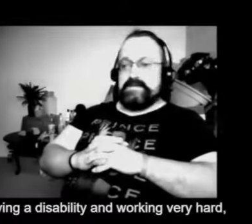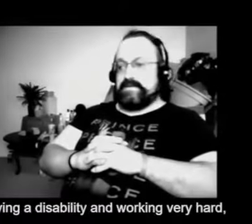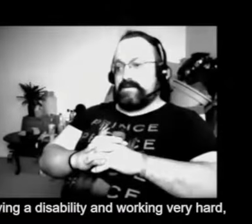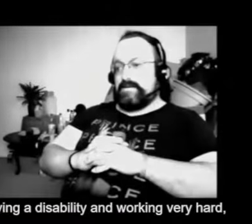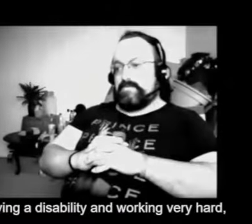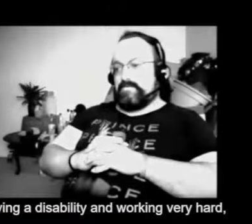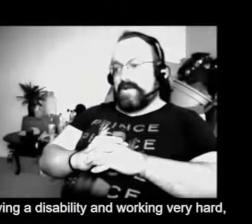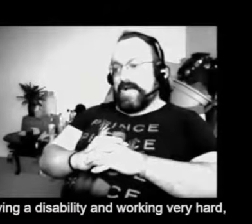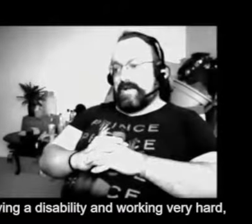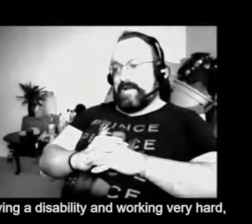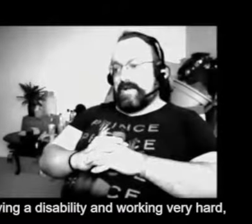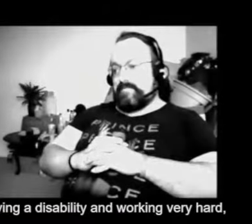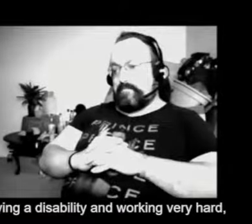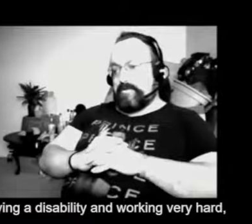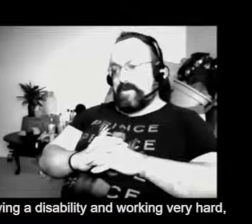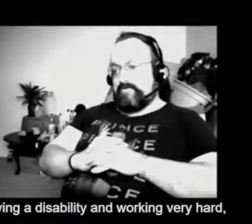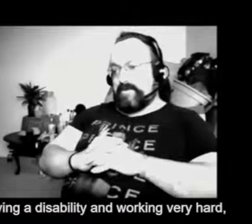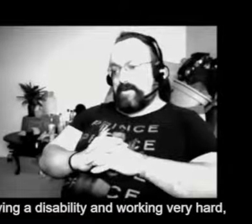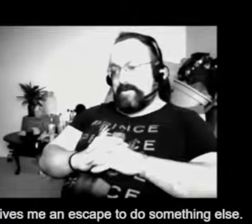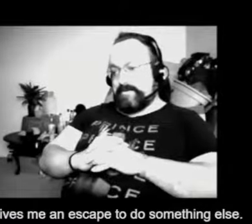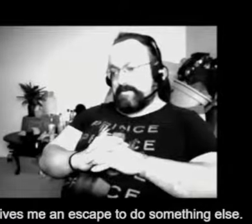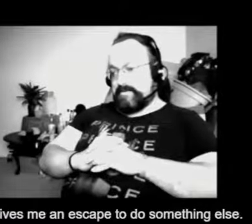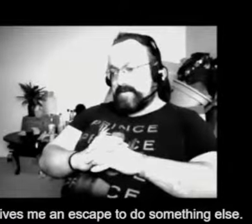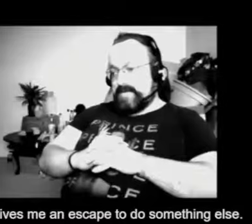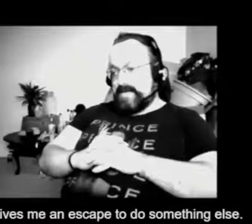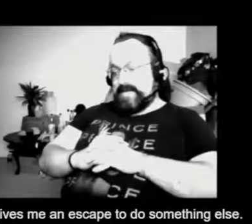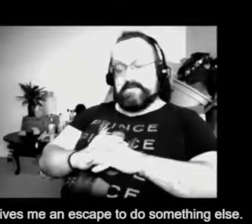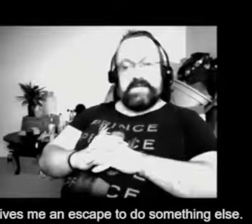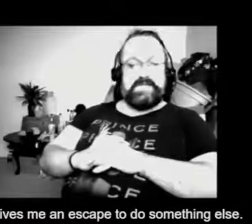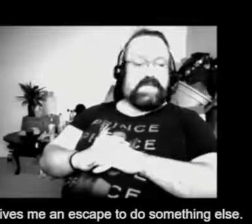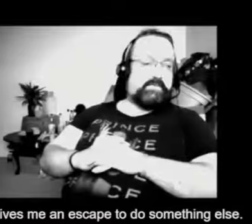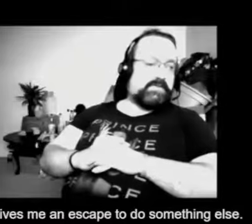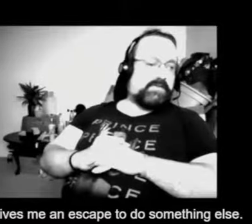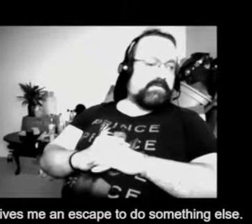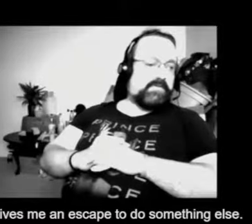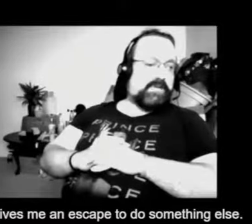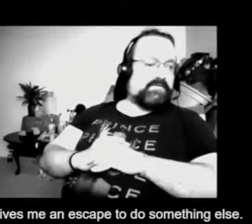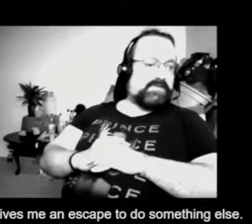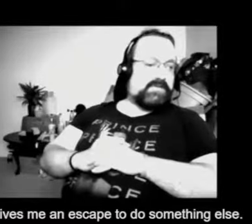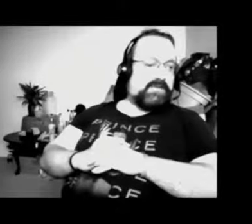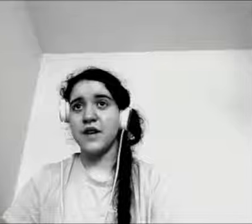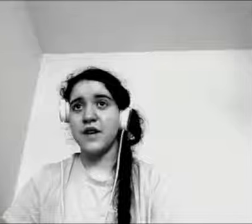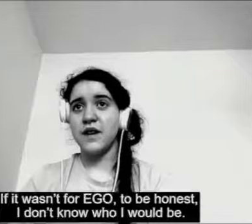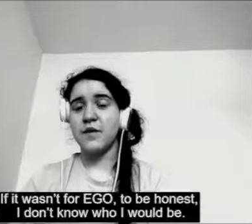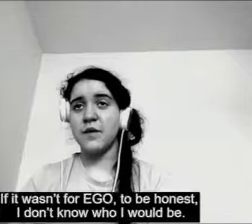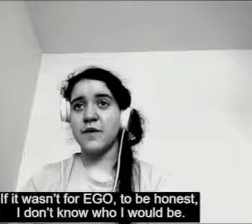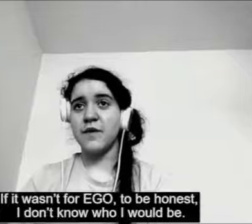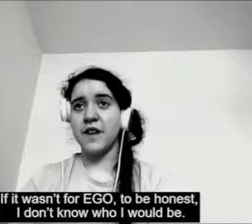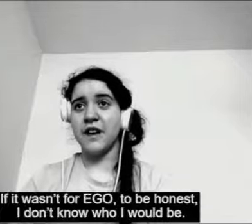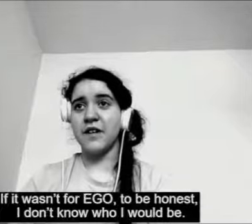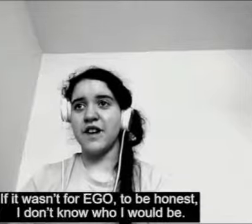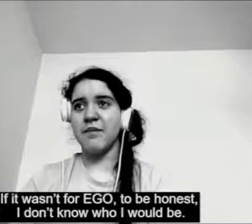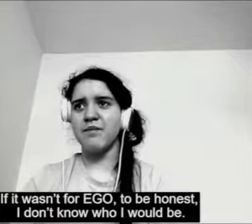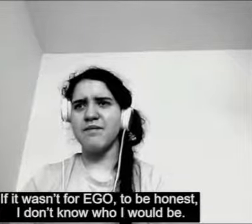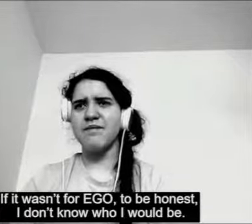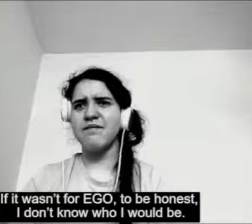disability and working very hard, it gives me an escape to do something else. If it wasn't for